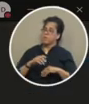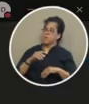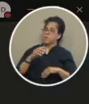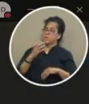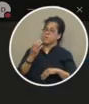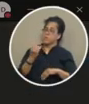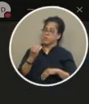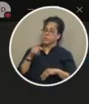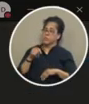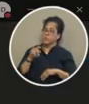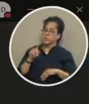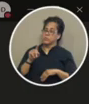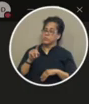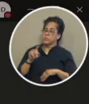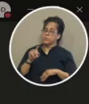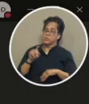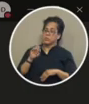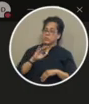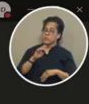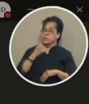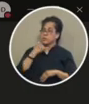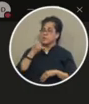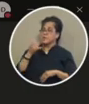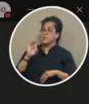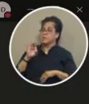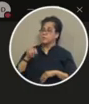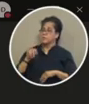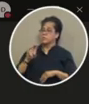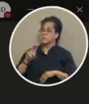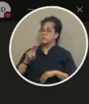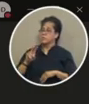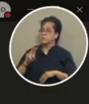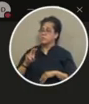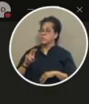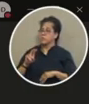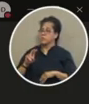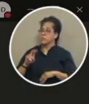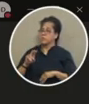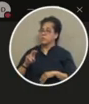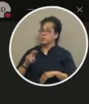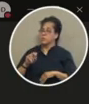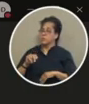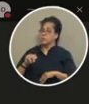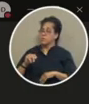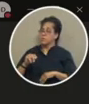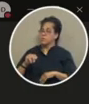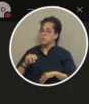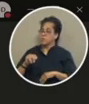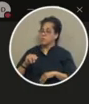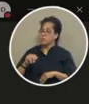19.2. No, 19.2. Representative Nella wants to speak on 19.1.